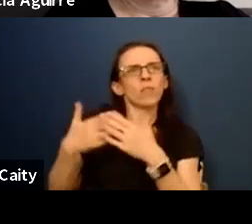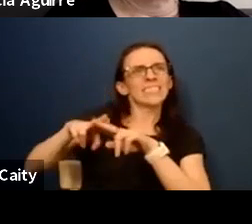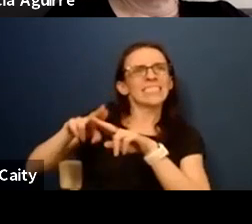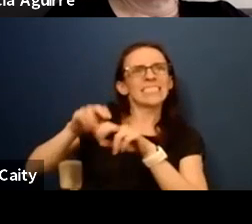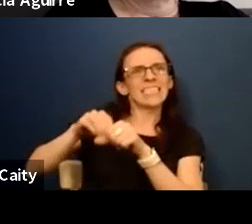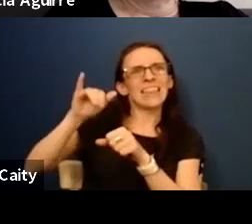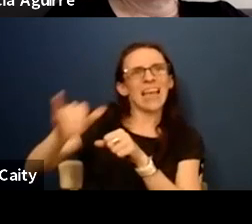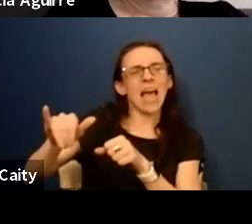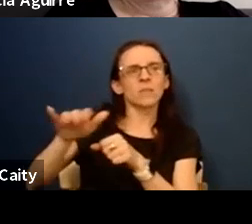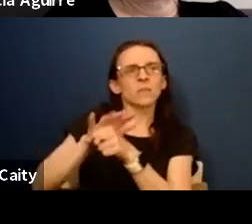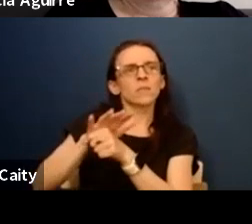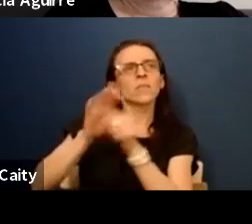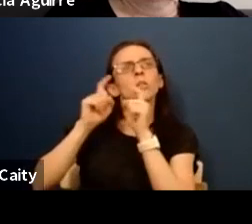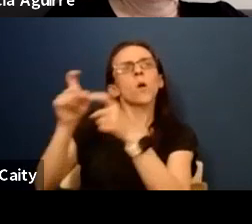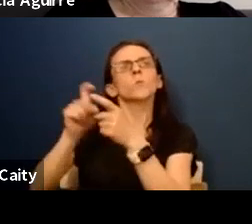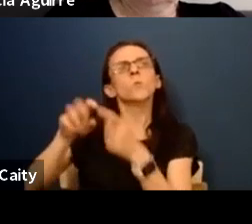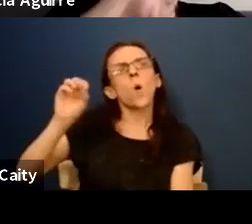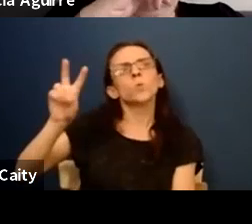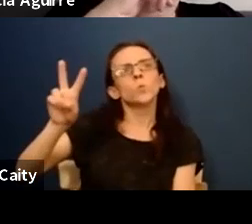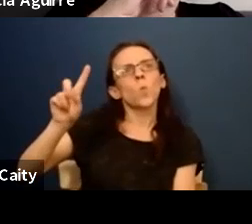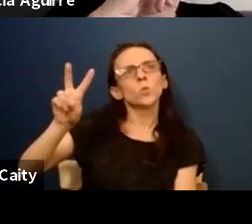to 02124.